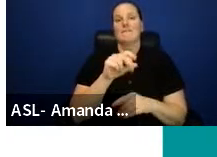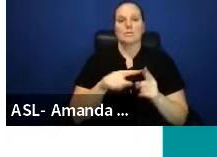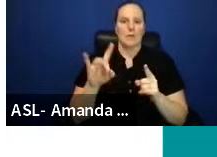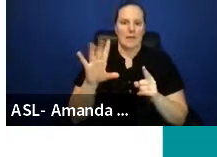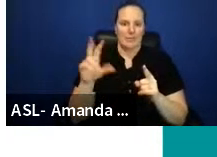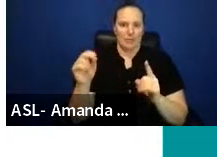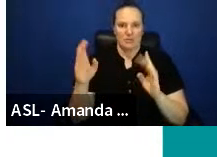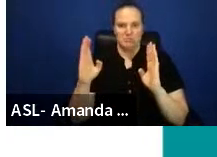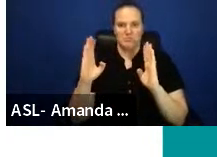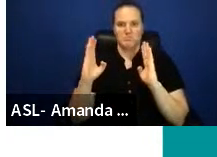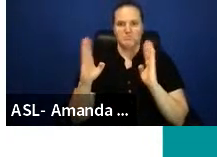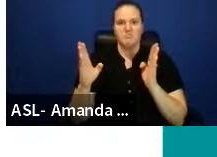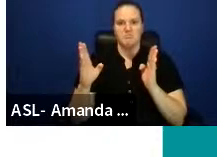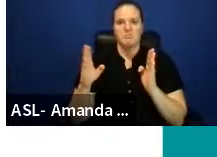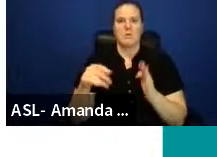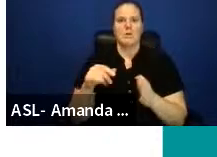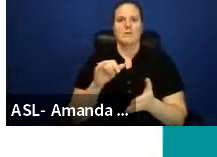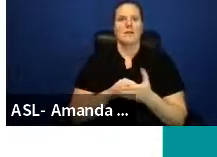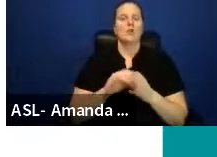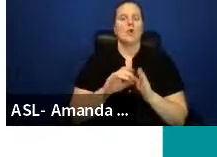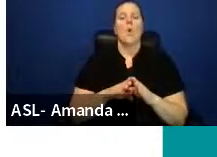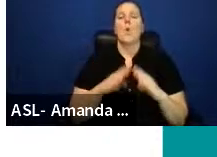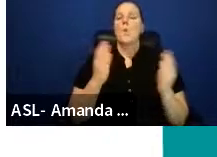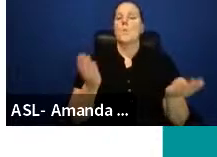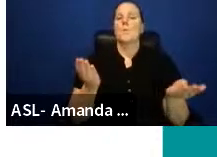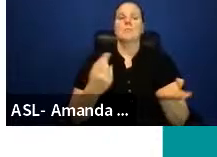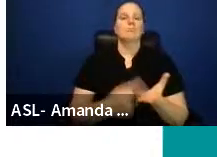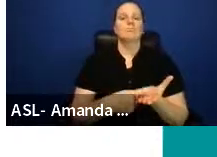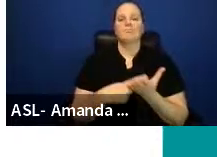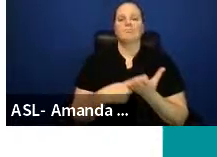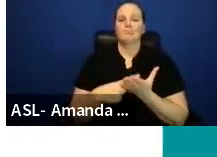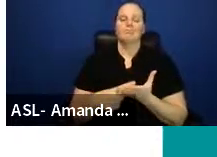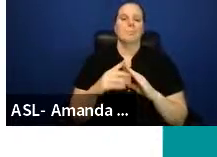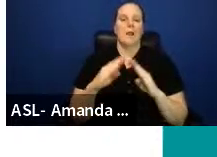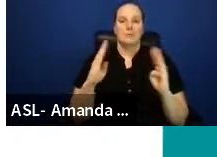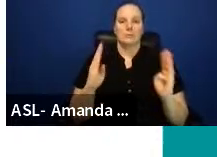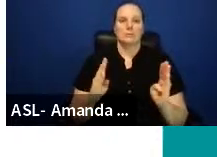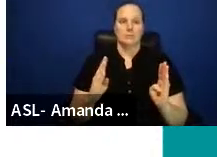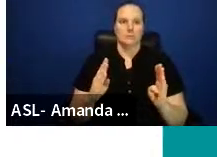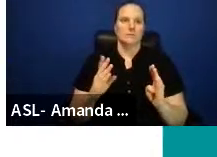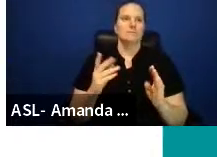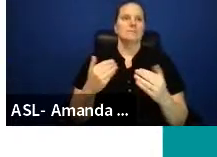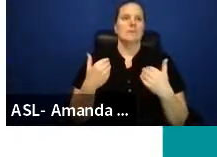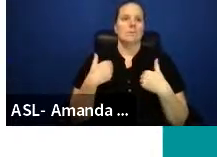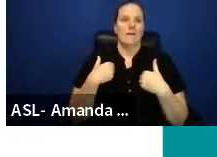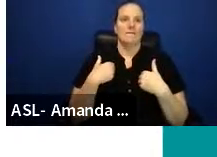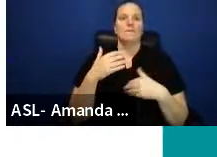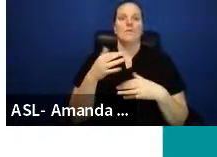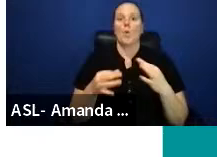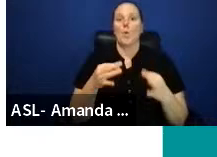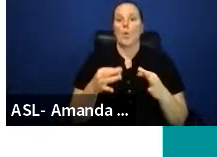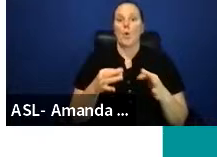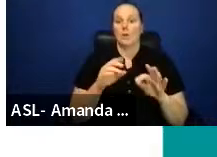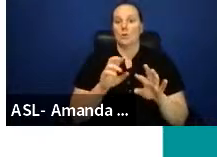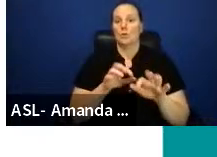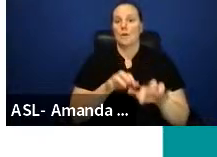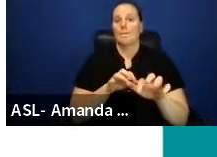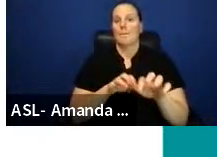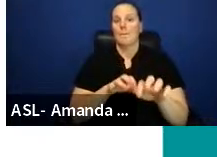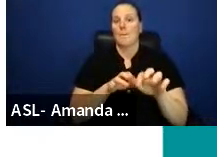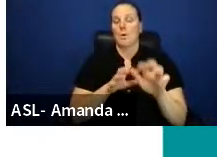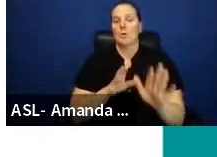8:30. So it will be an open house. And we will also have a court reporter to record